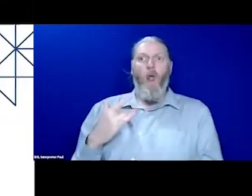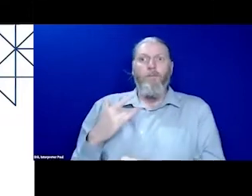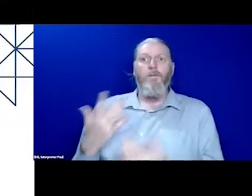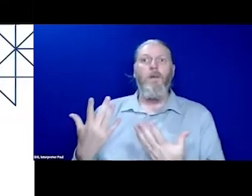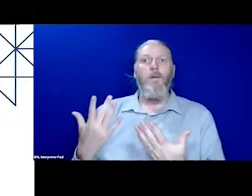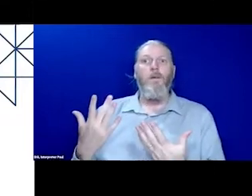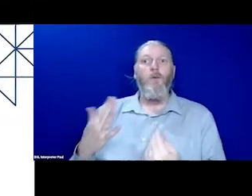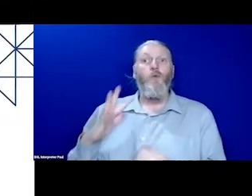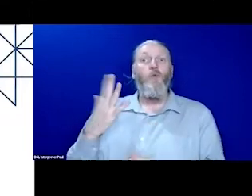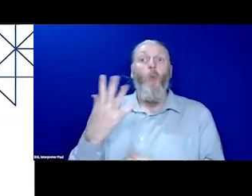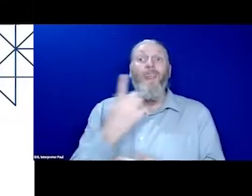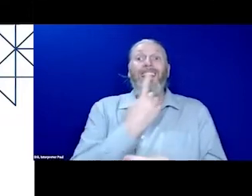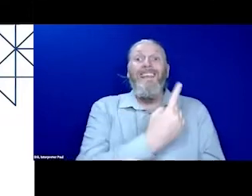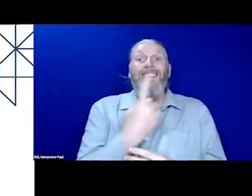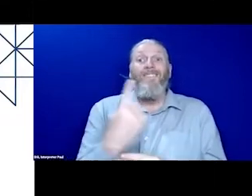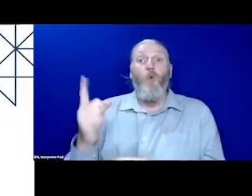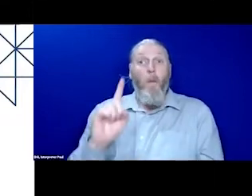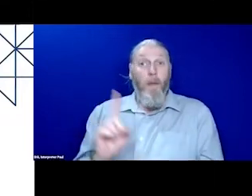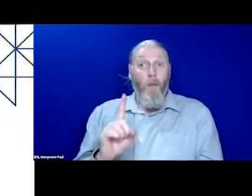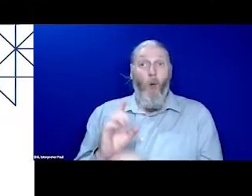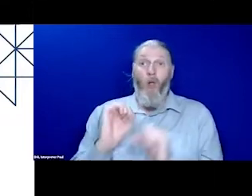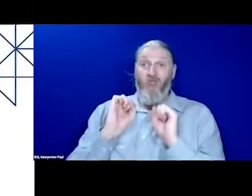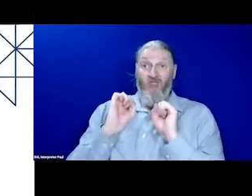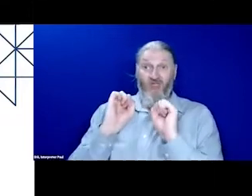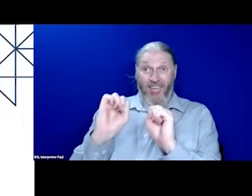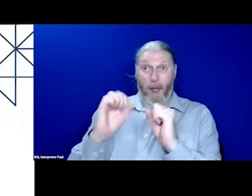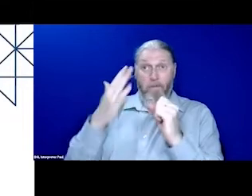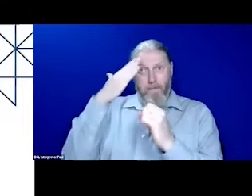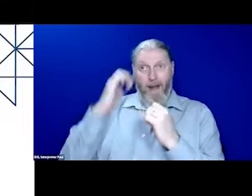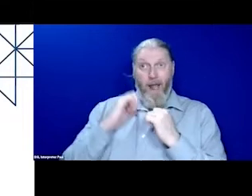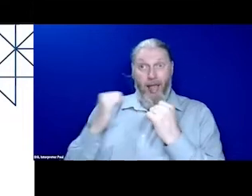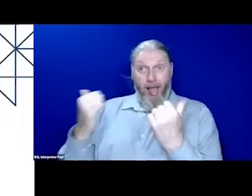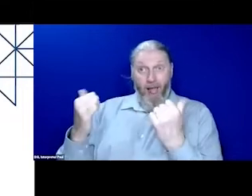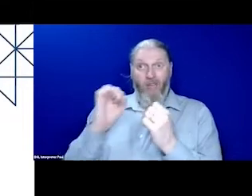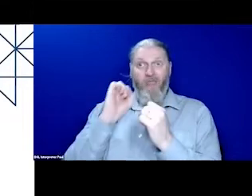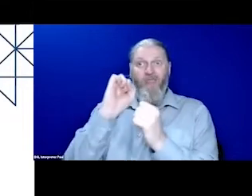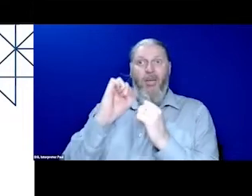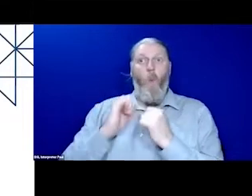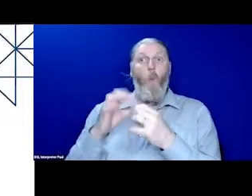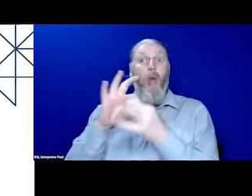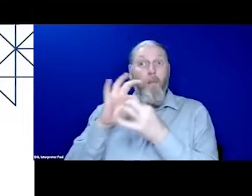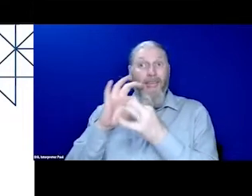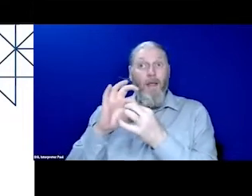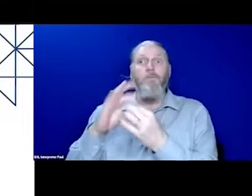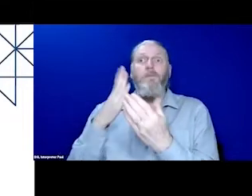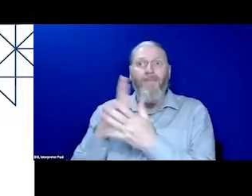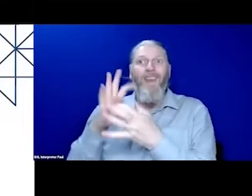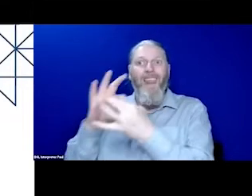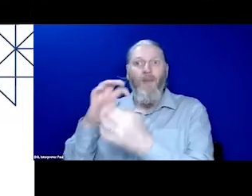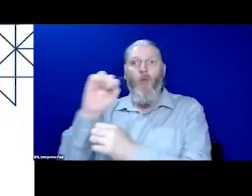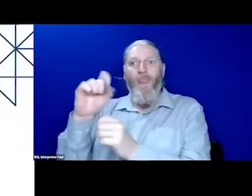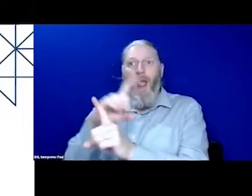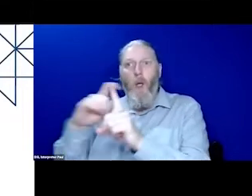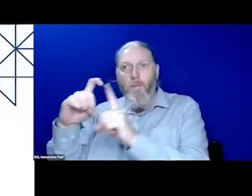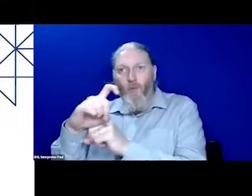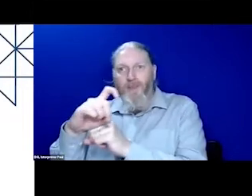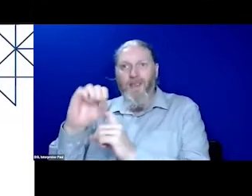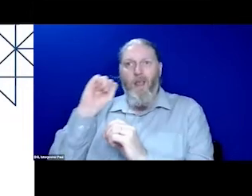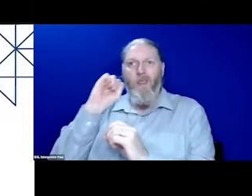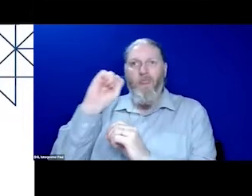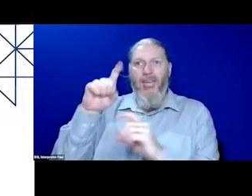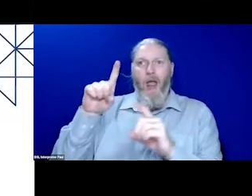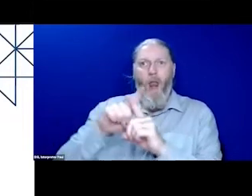of individuals is fundamentally linked to their community and the health of their lands and planet. And this kind of